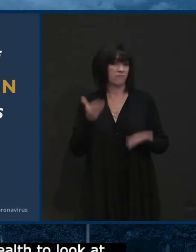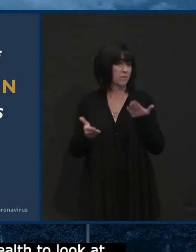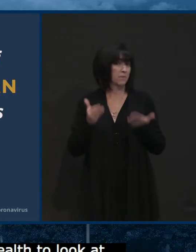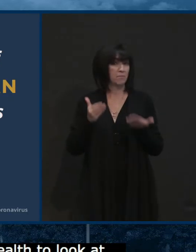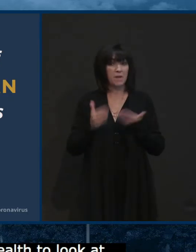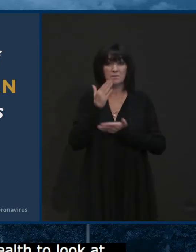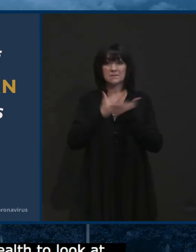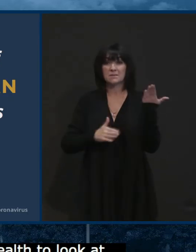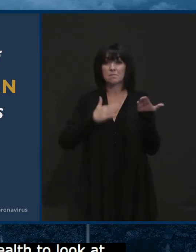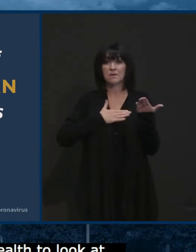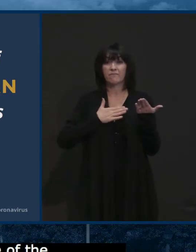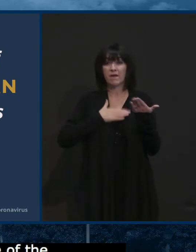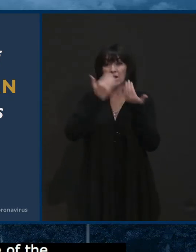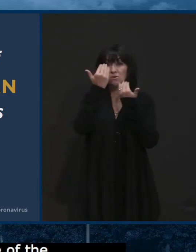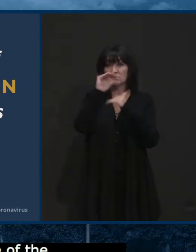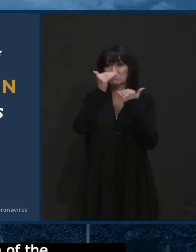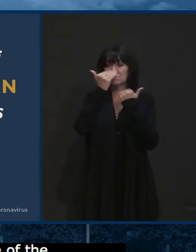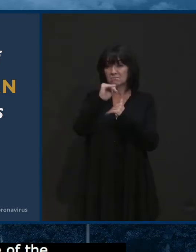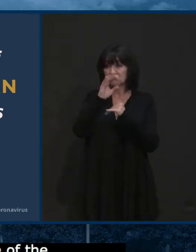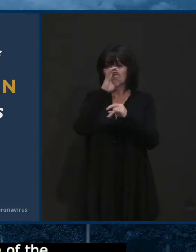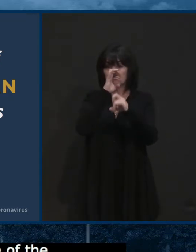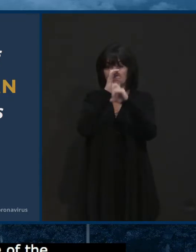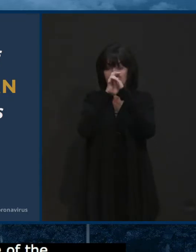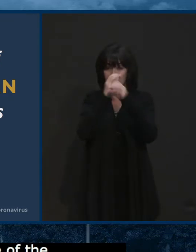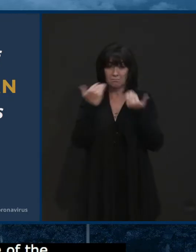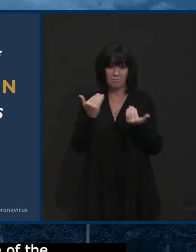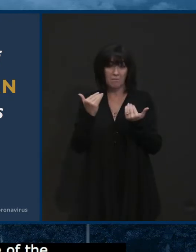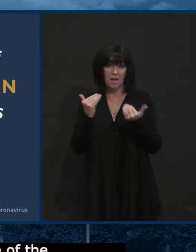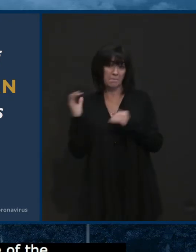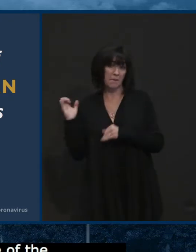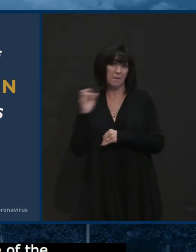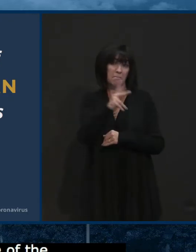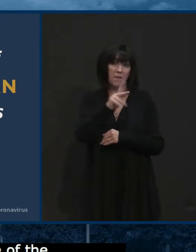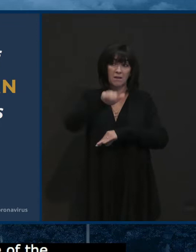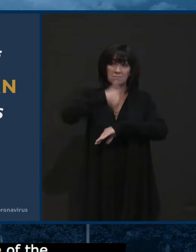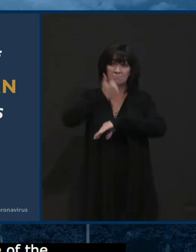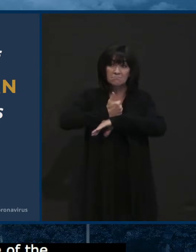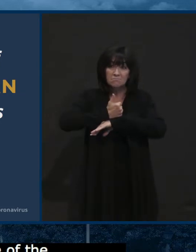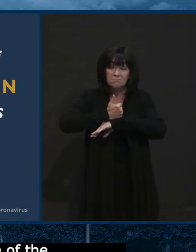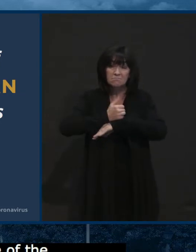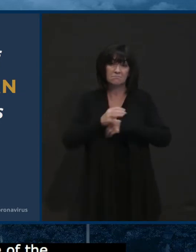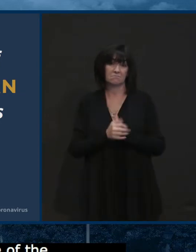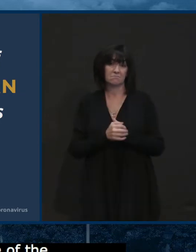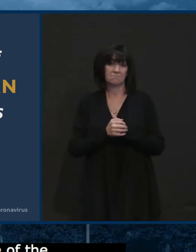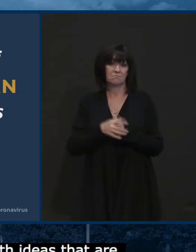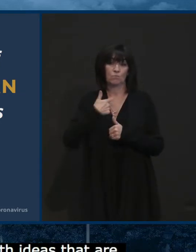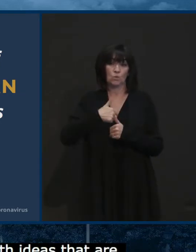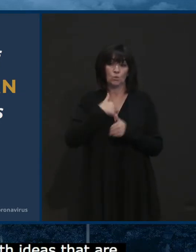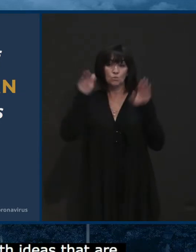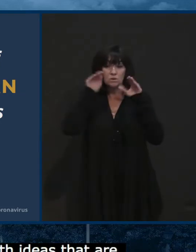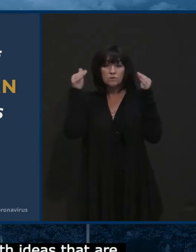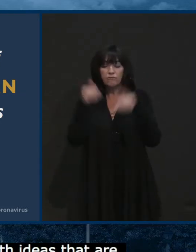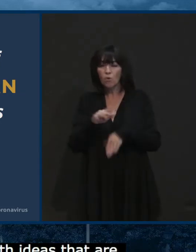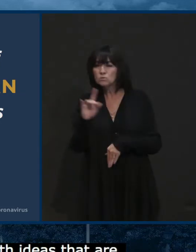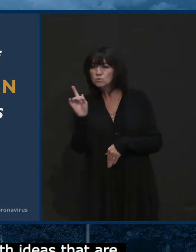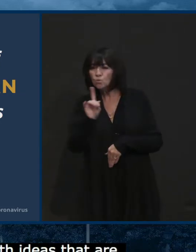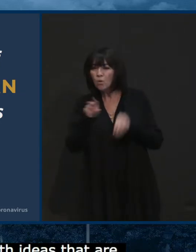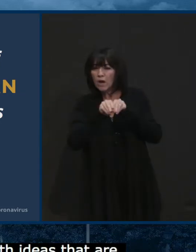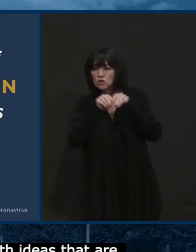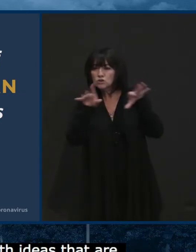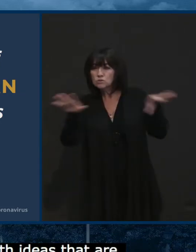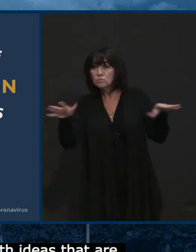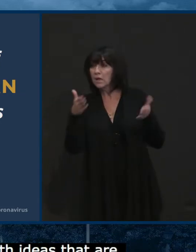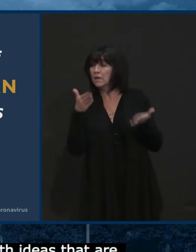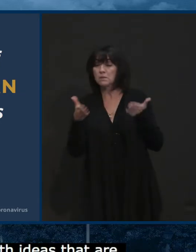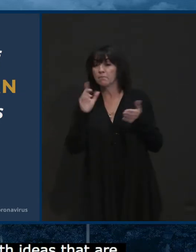we had in place before, to come up with ideas that are focused on where the problem really is. And some of